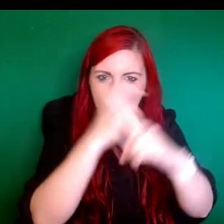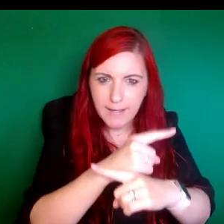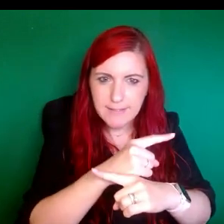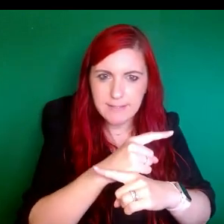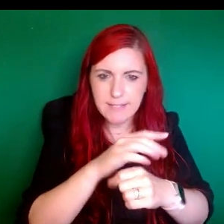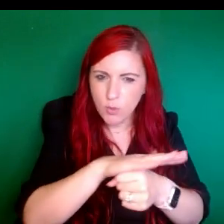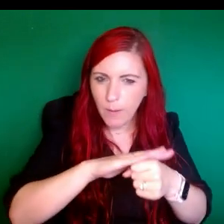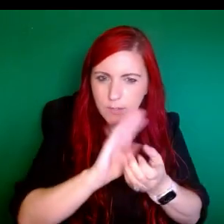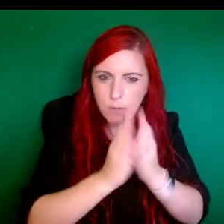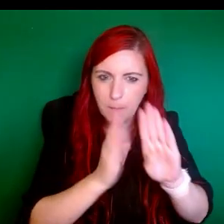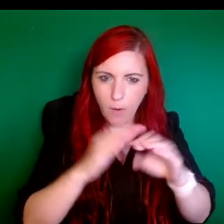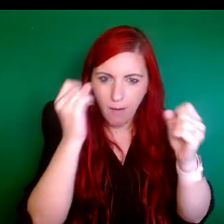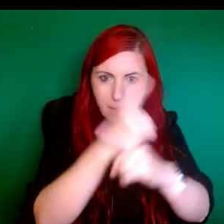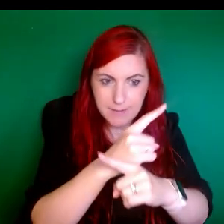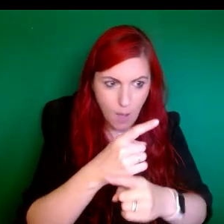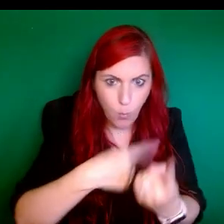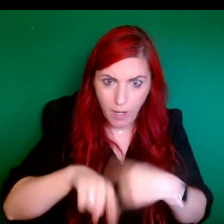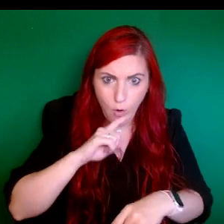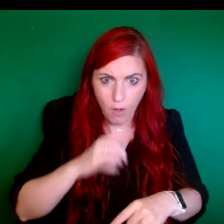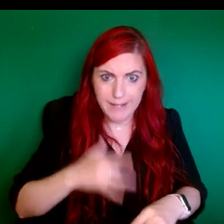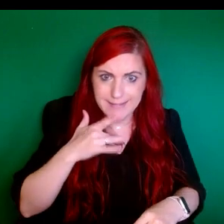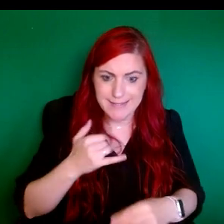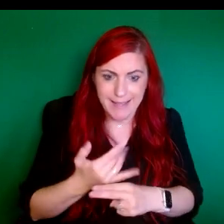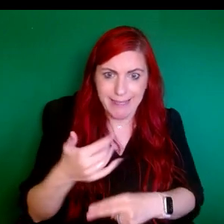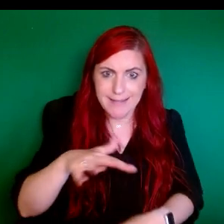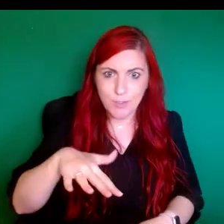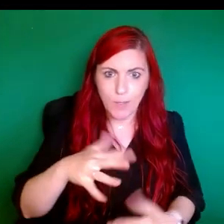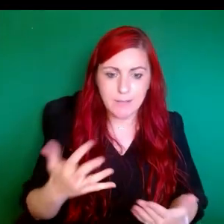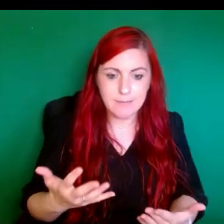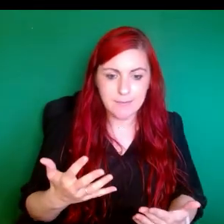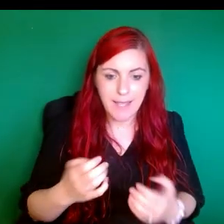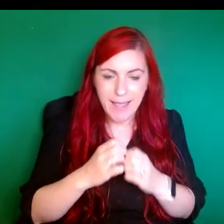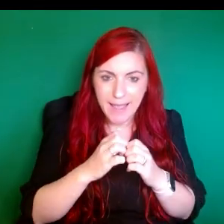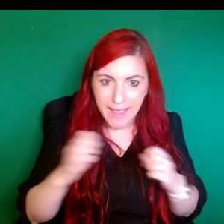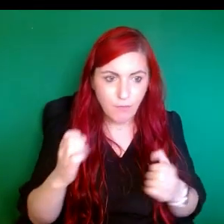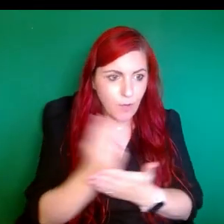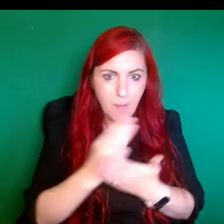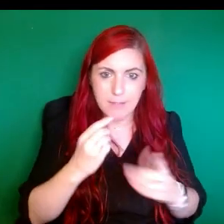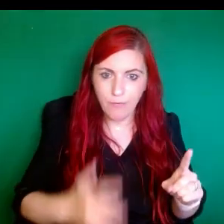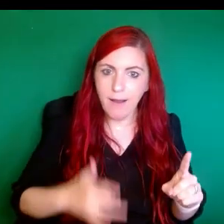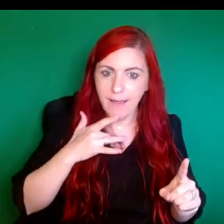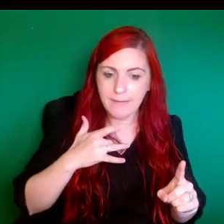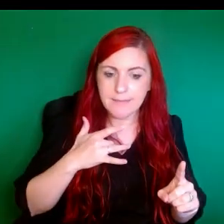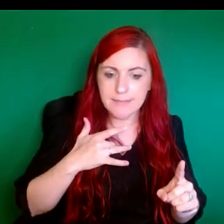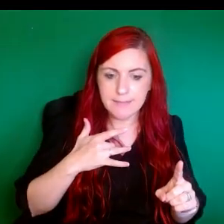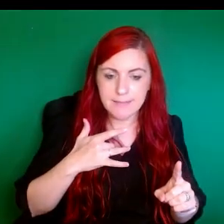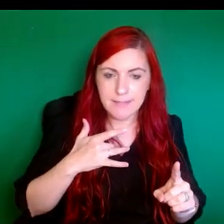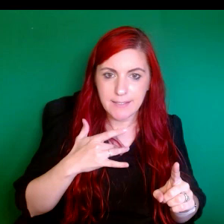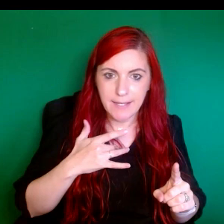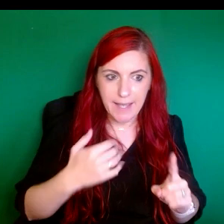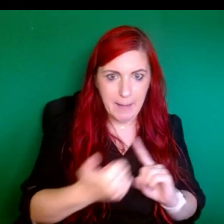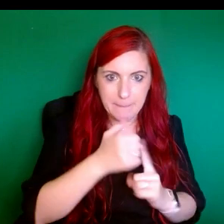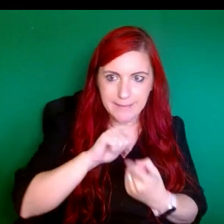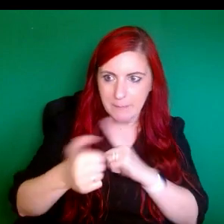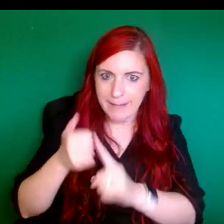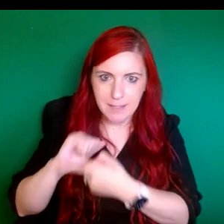in complexity. And we all exist within a context, and every single factor of